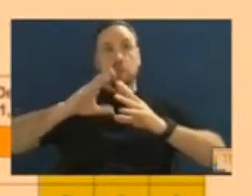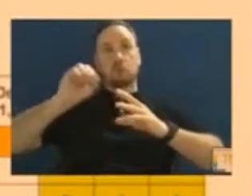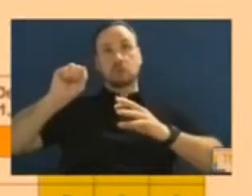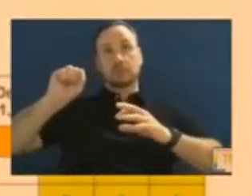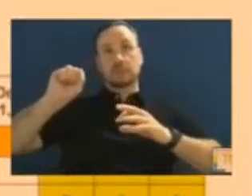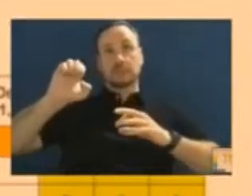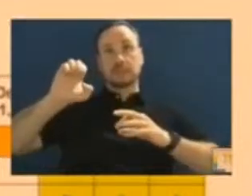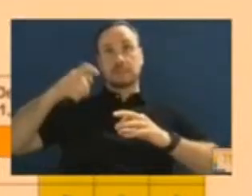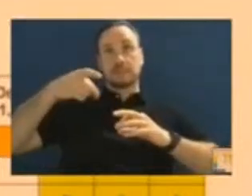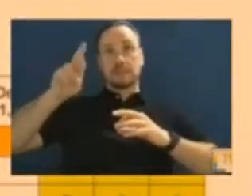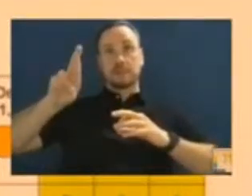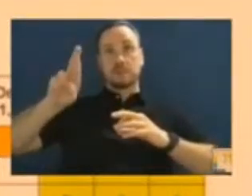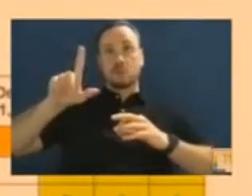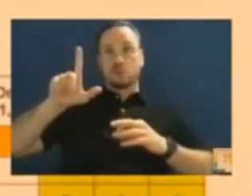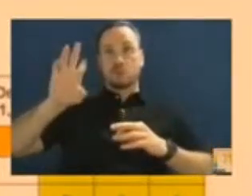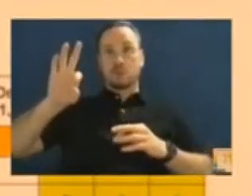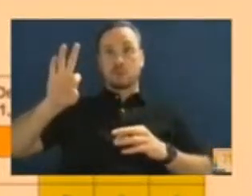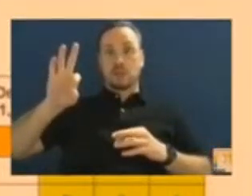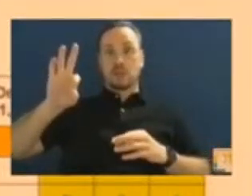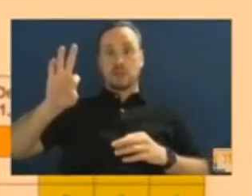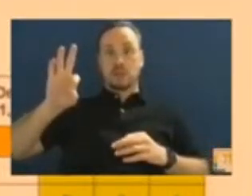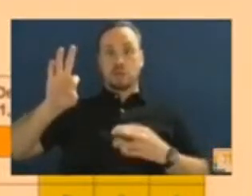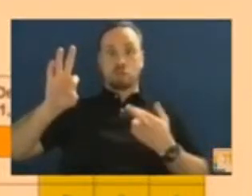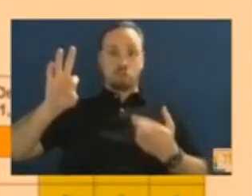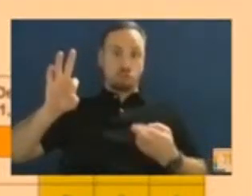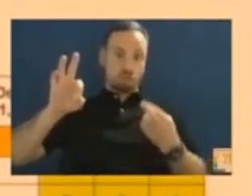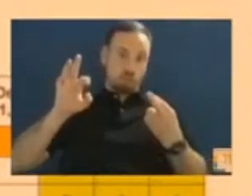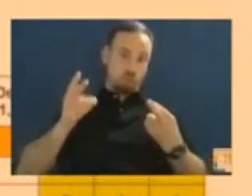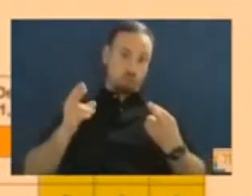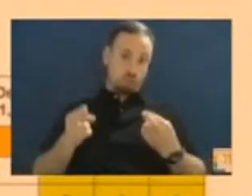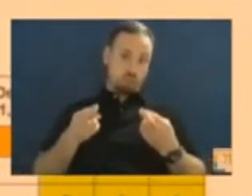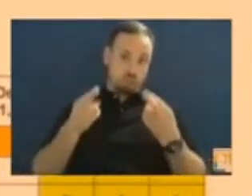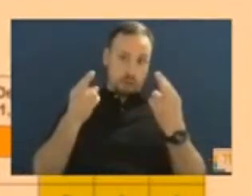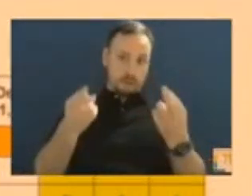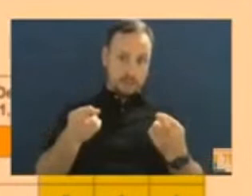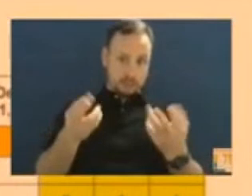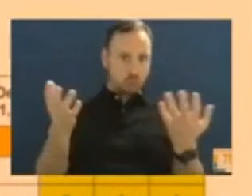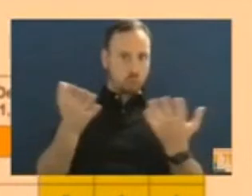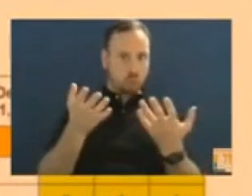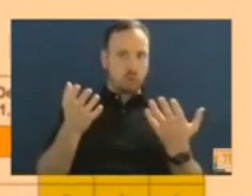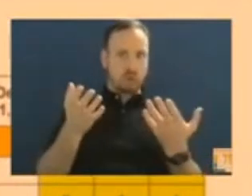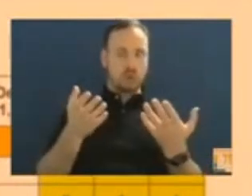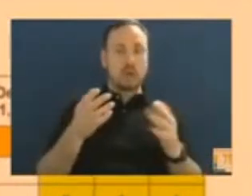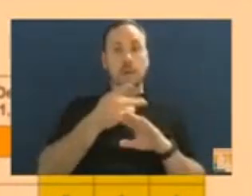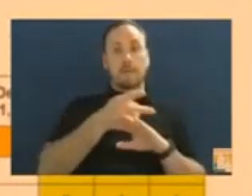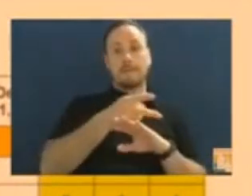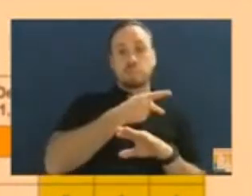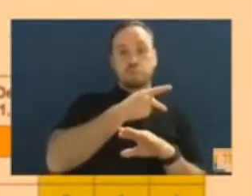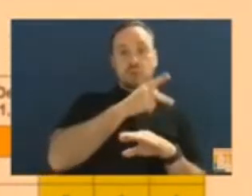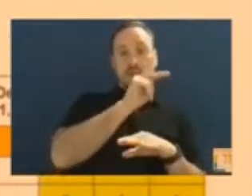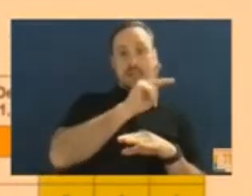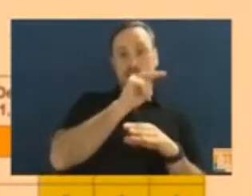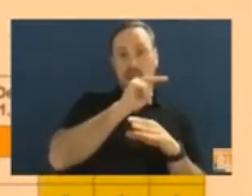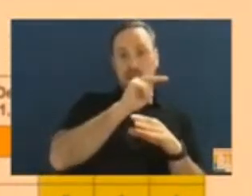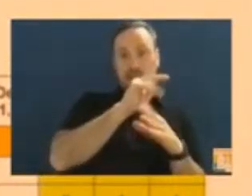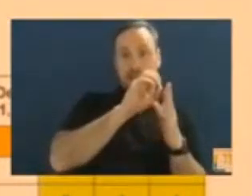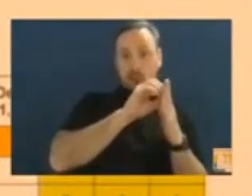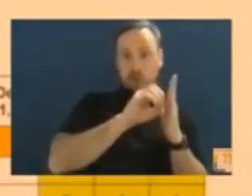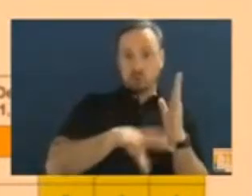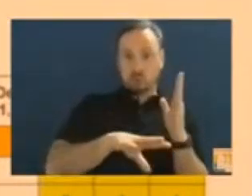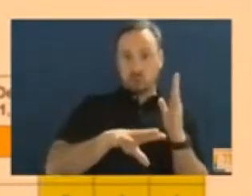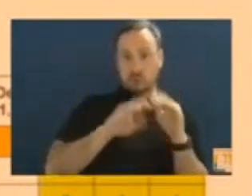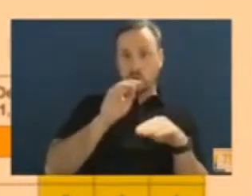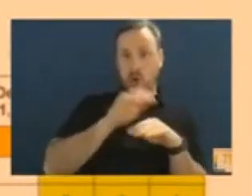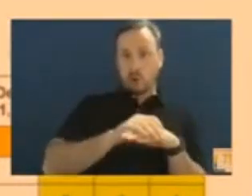29th, the recommendation is to have our pre-K students return on